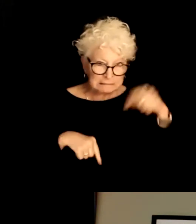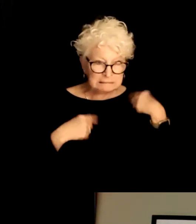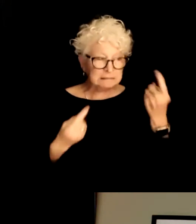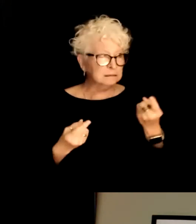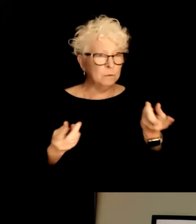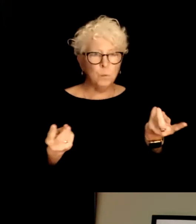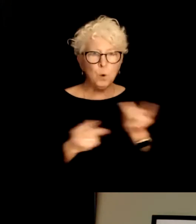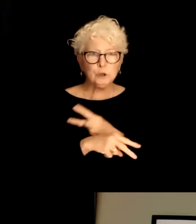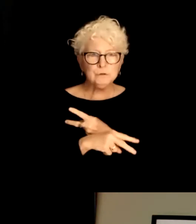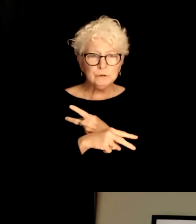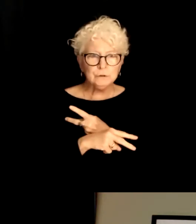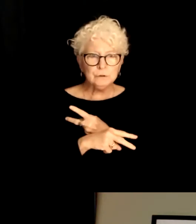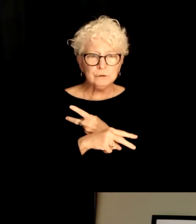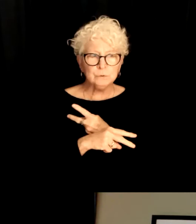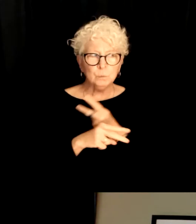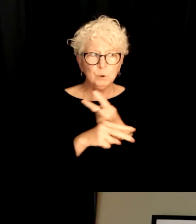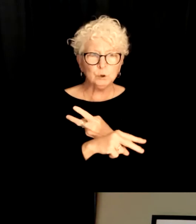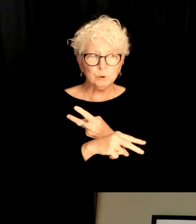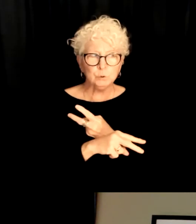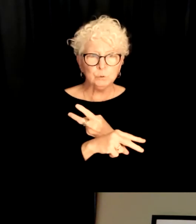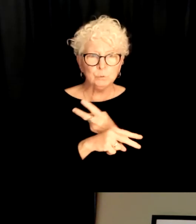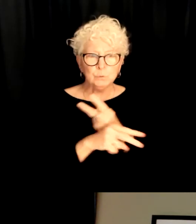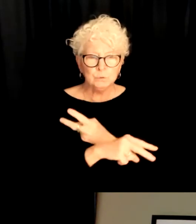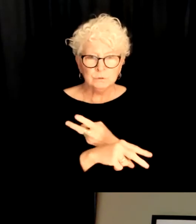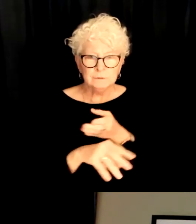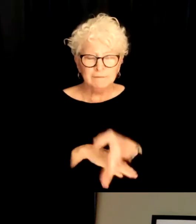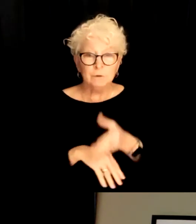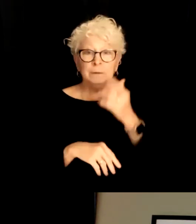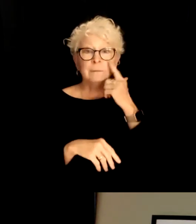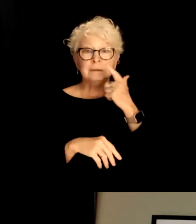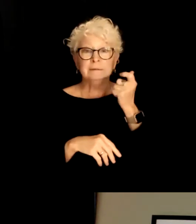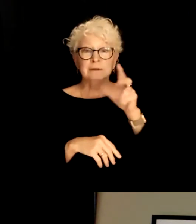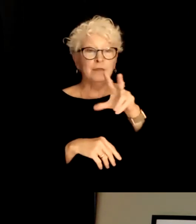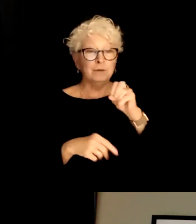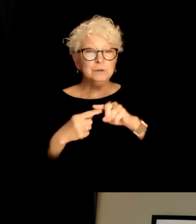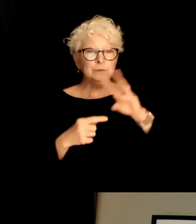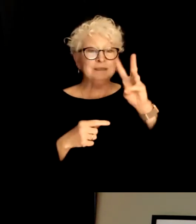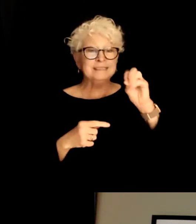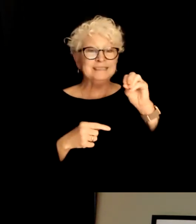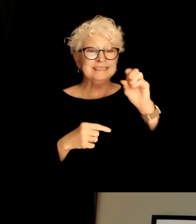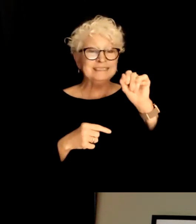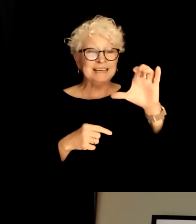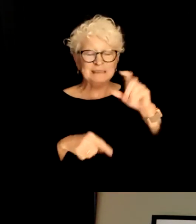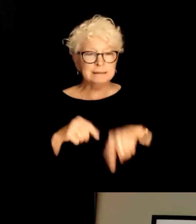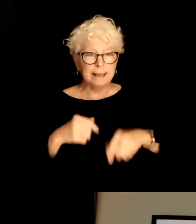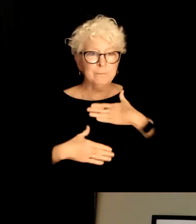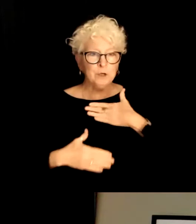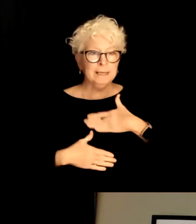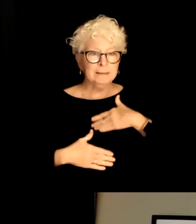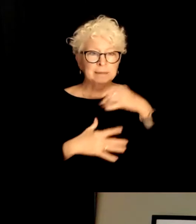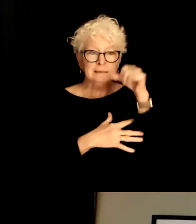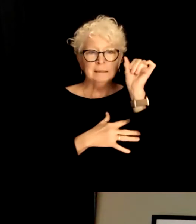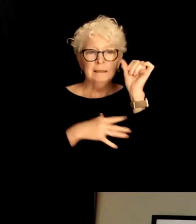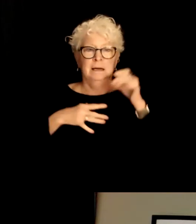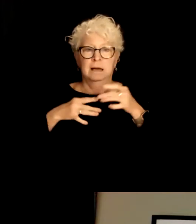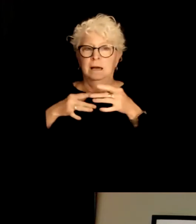where I couldn't, periods of 30 to 60 seconds of not being able to breathe, not being able to move,